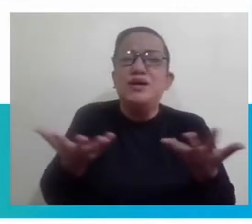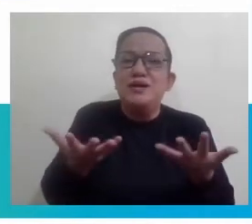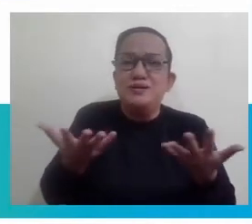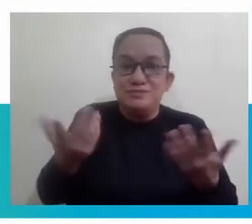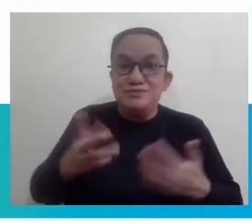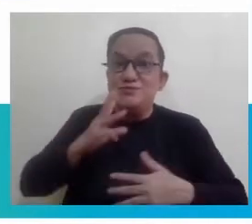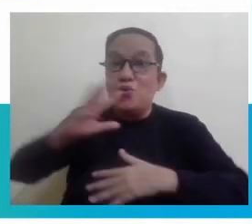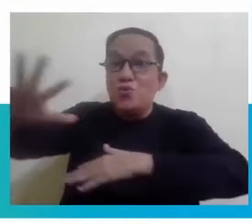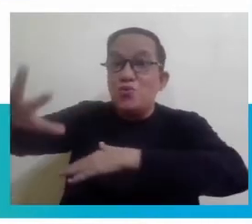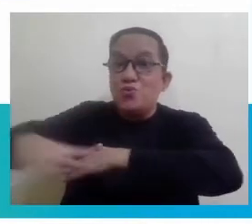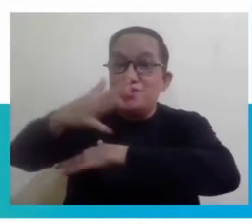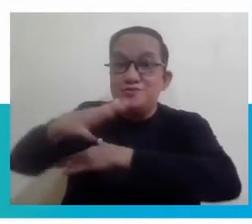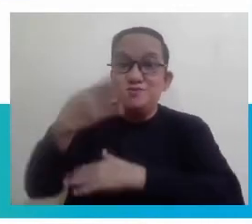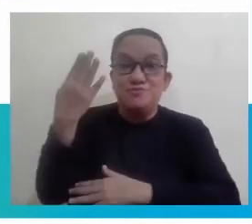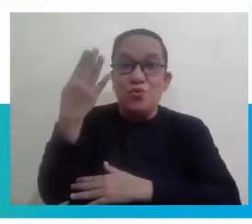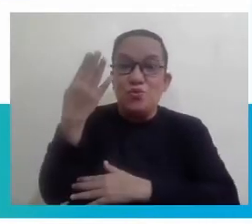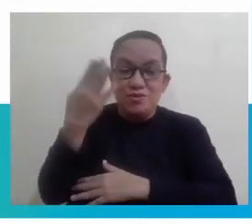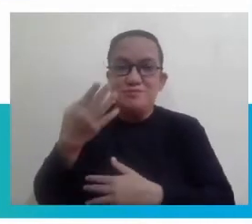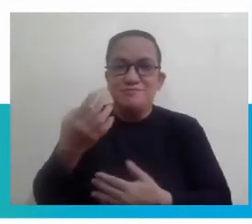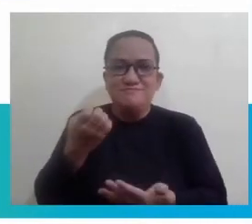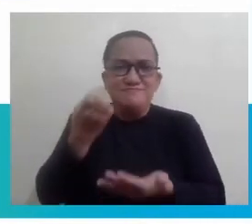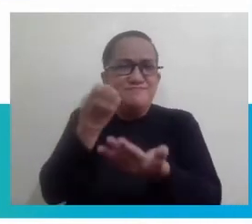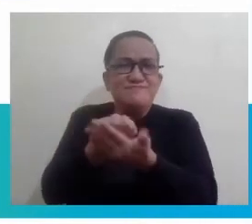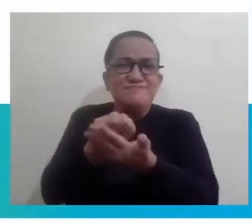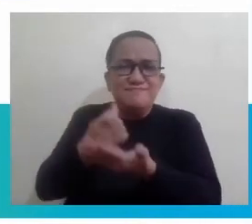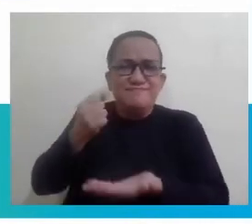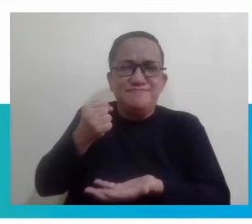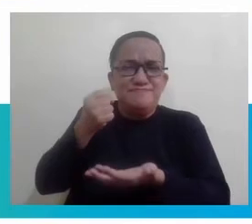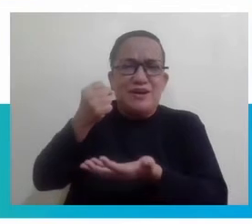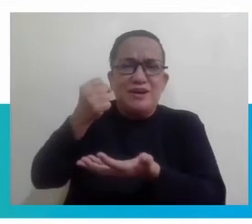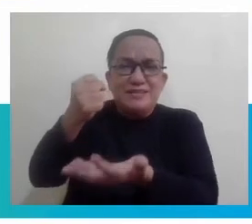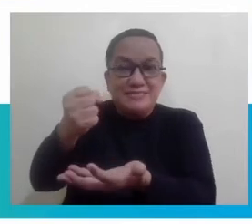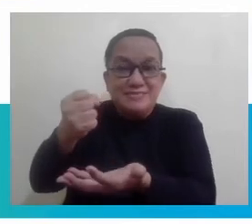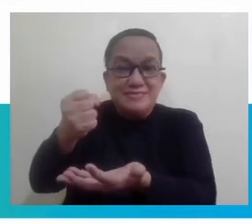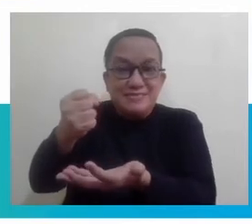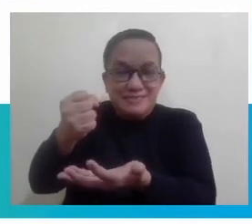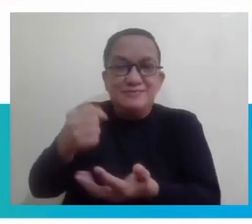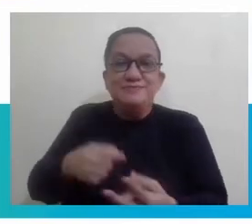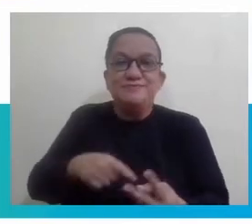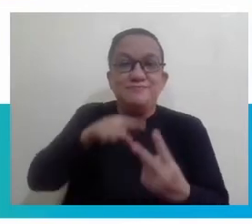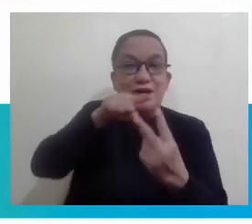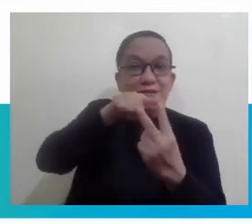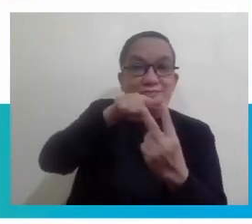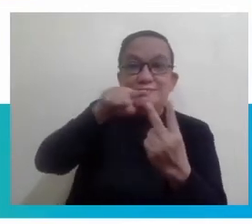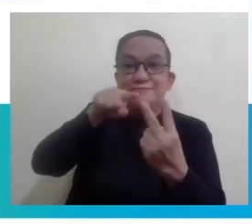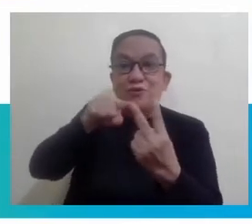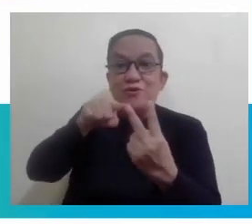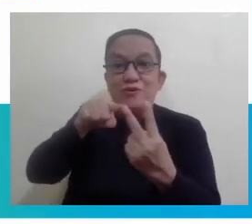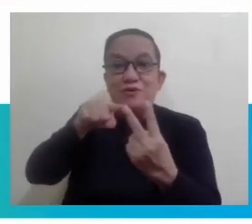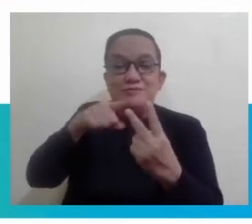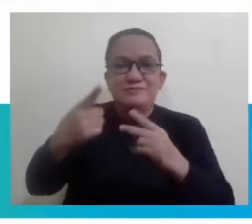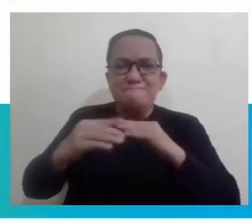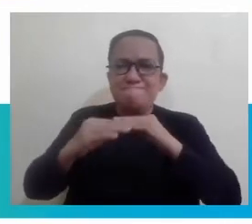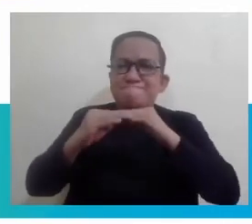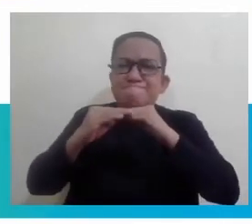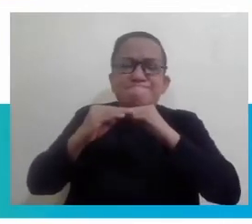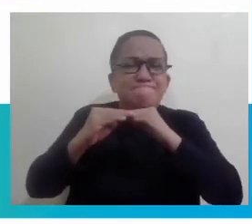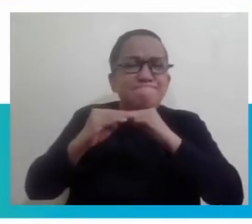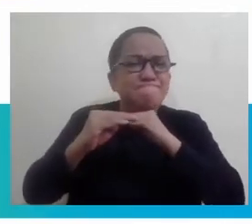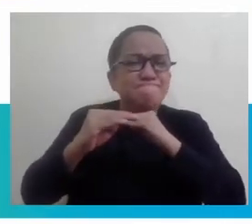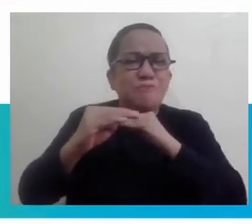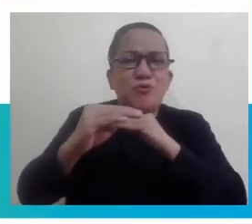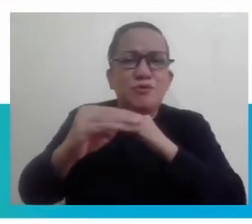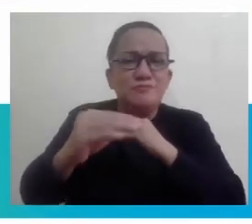the transition towards sustainable, growing, and resilient blue economies and marine ecosystems